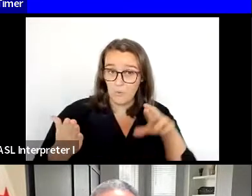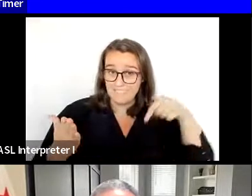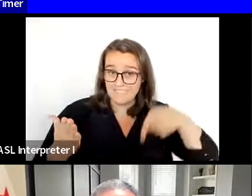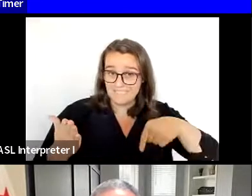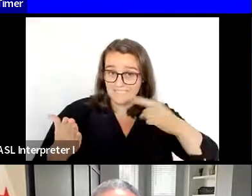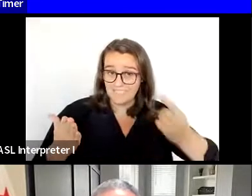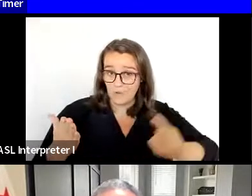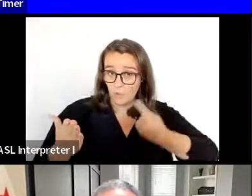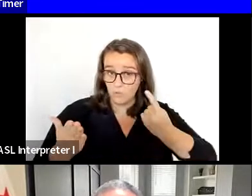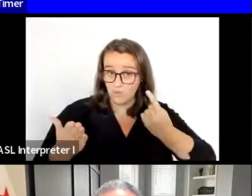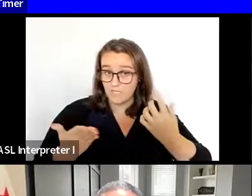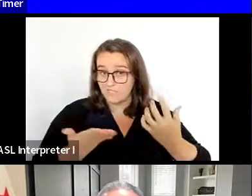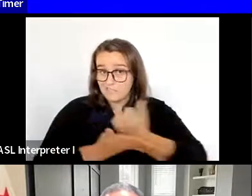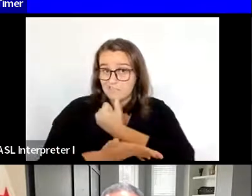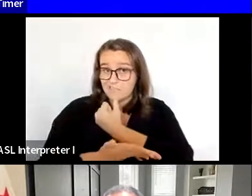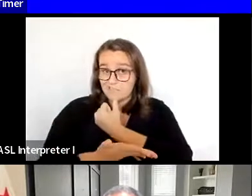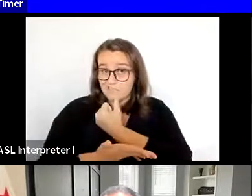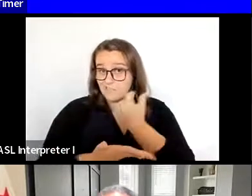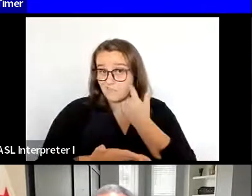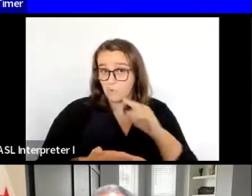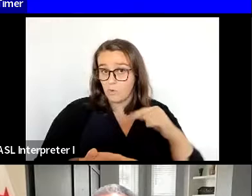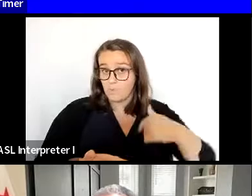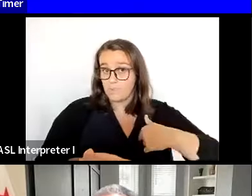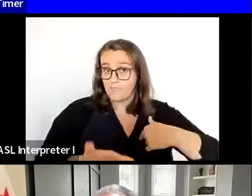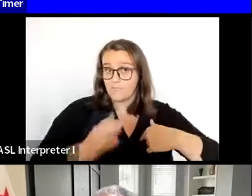me to question,